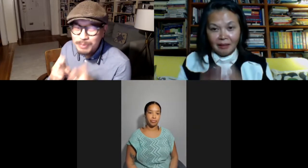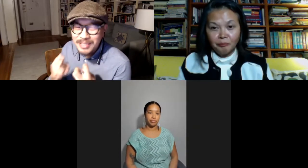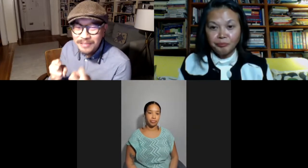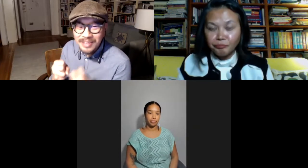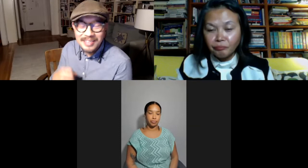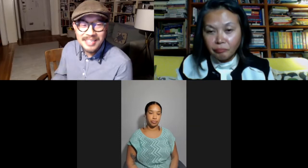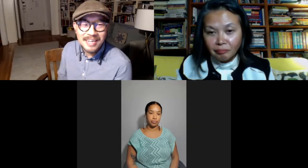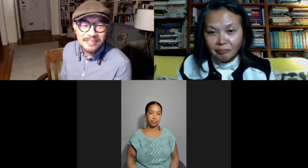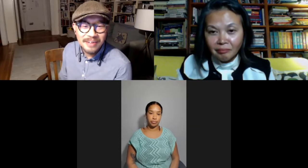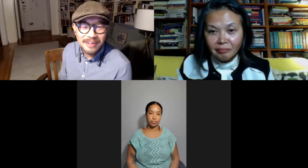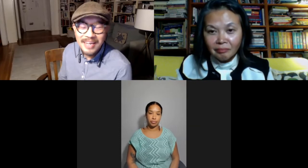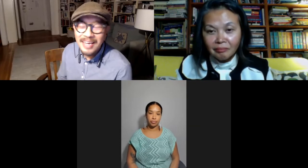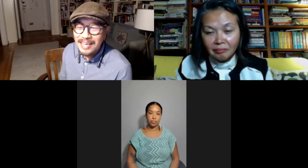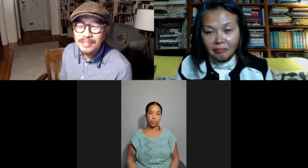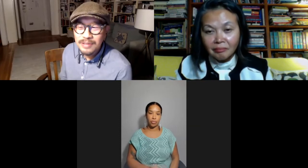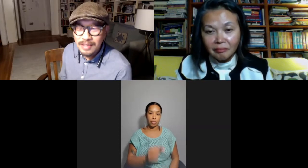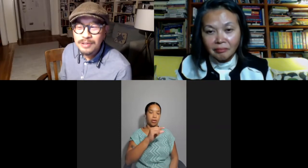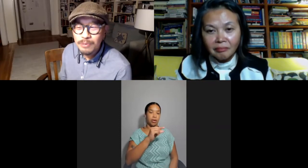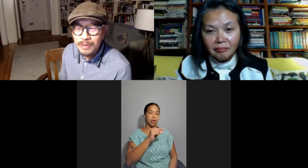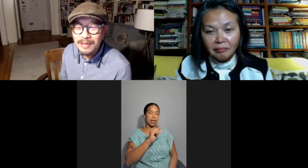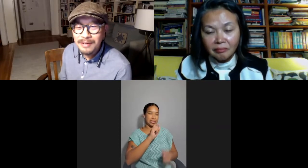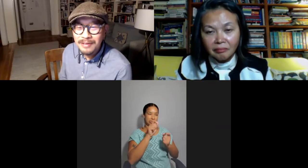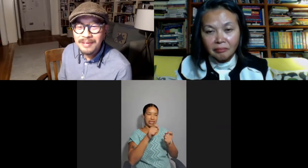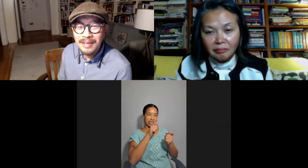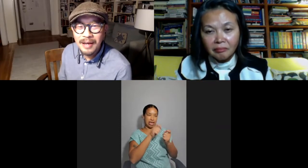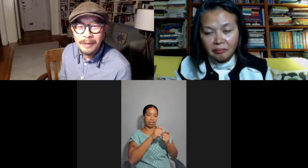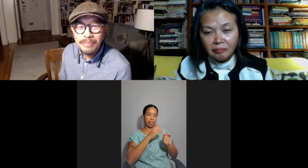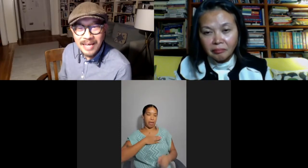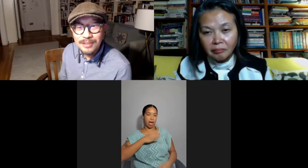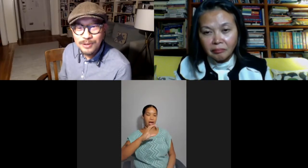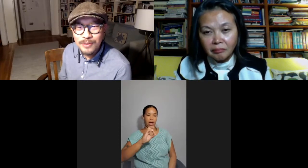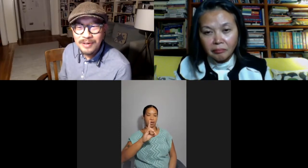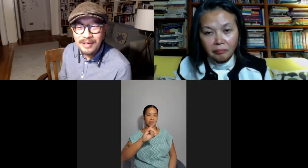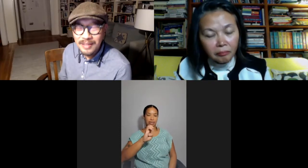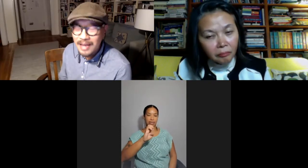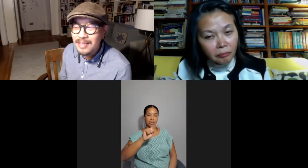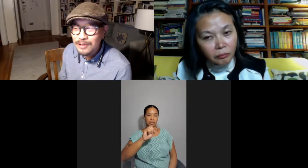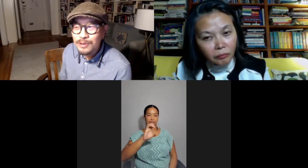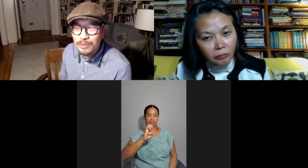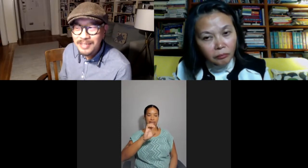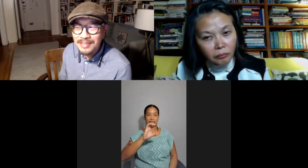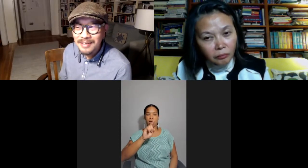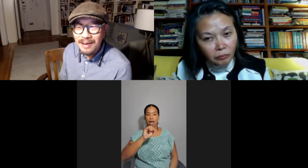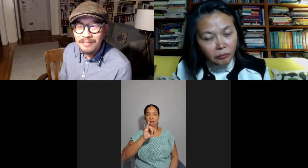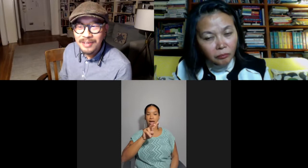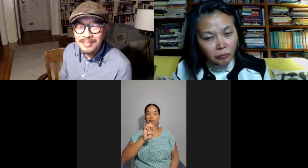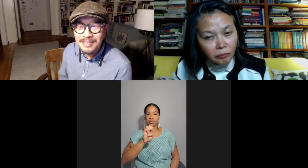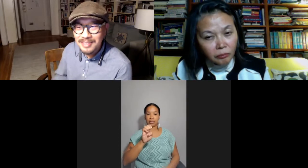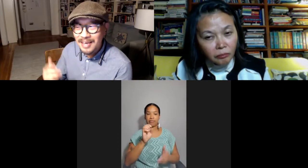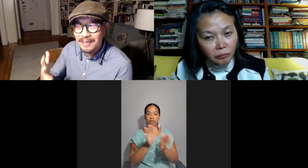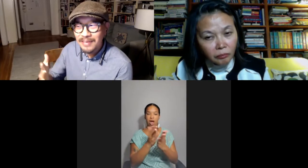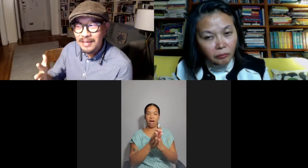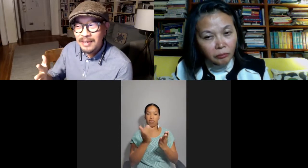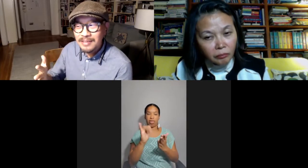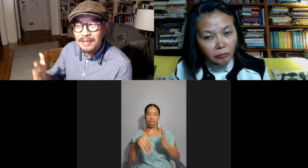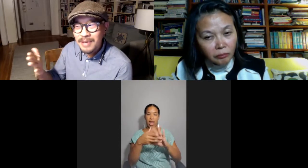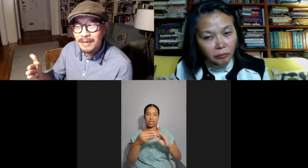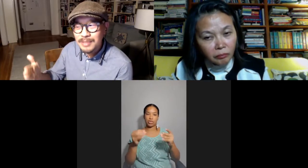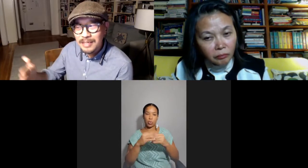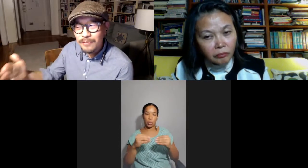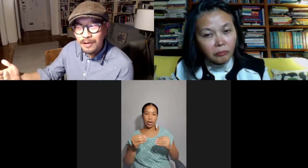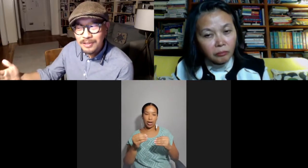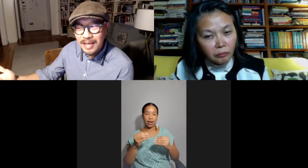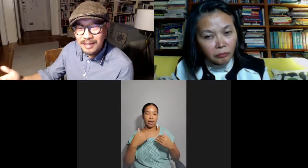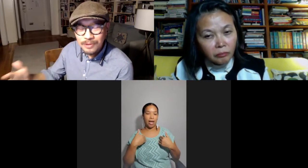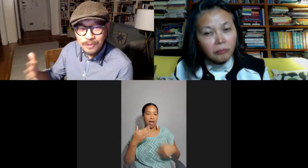but specifically the detective novel, it's a real, that story, I think there's a reason novelists kind of